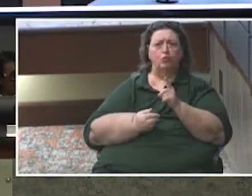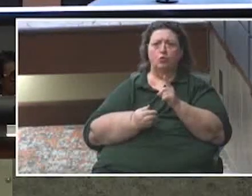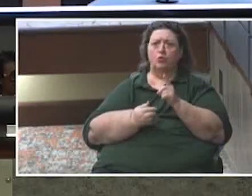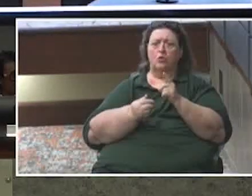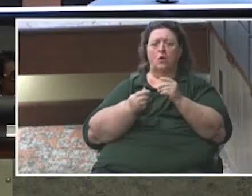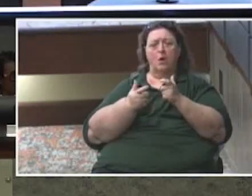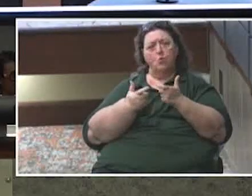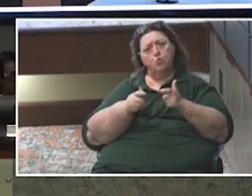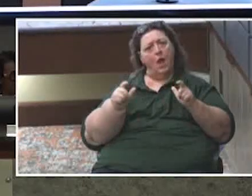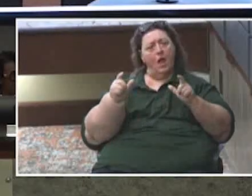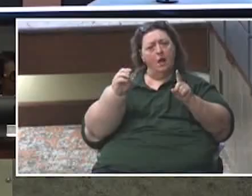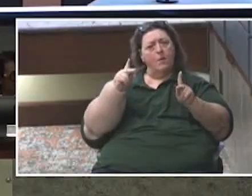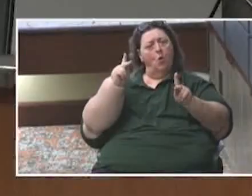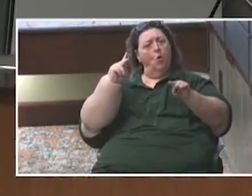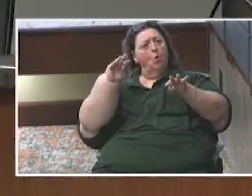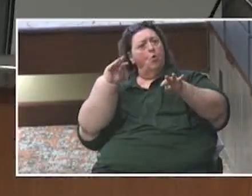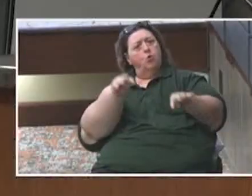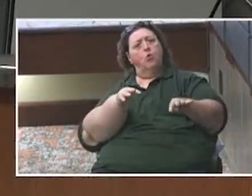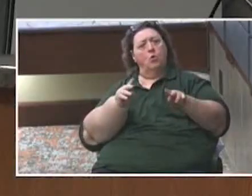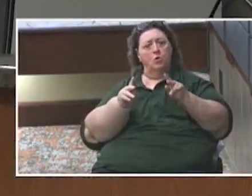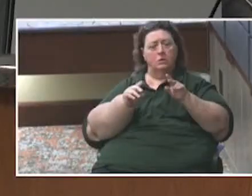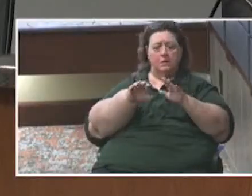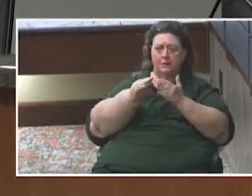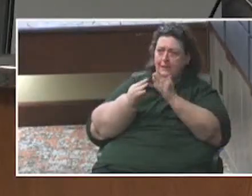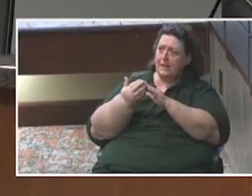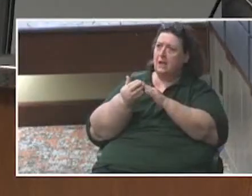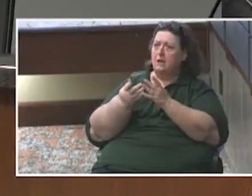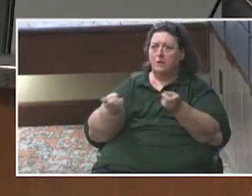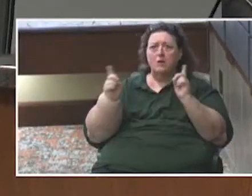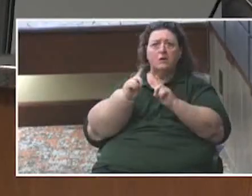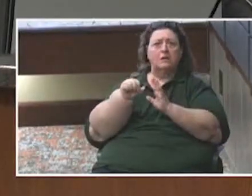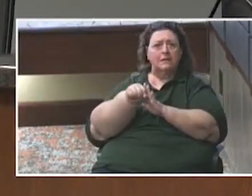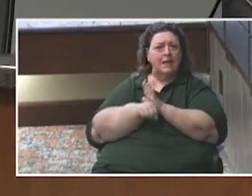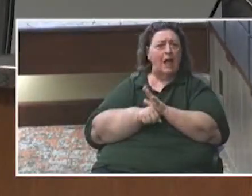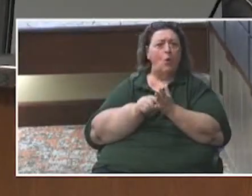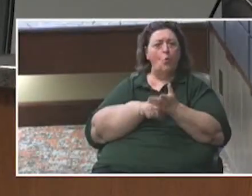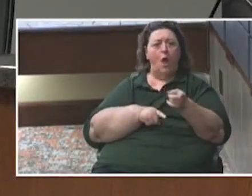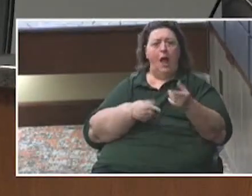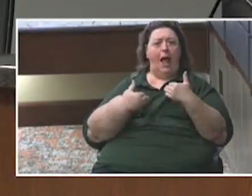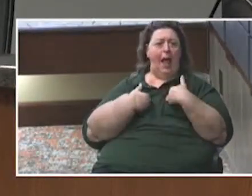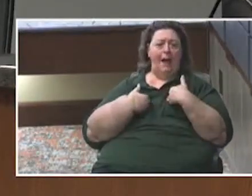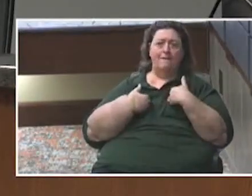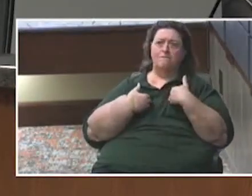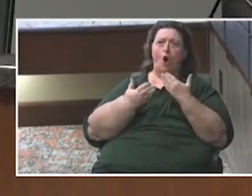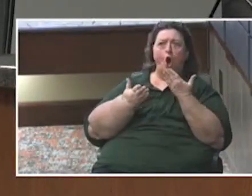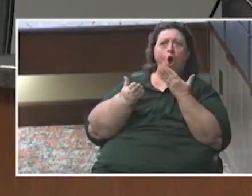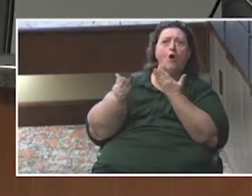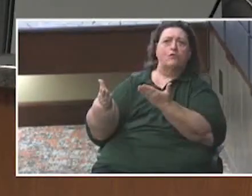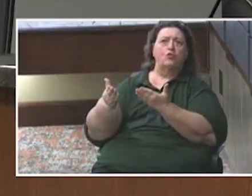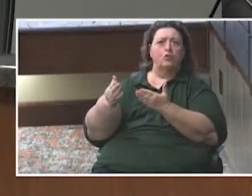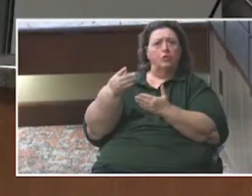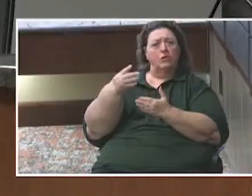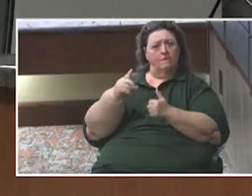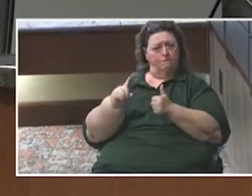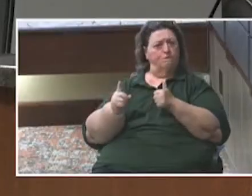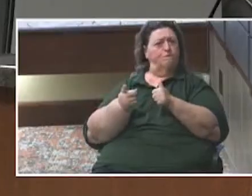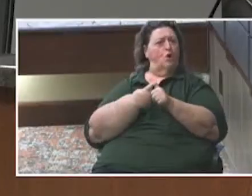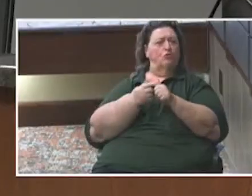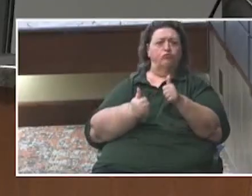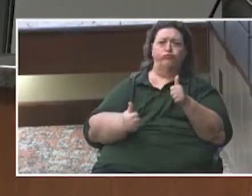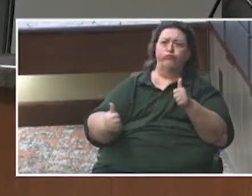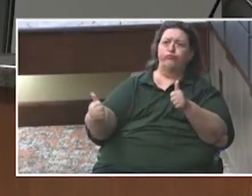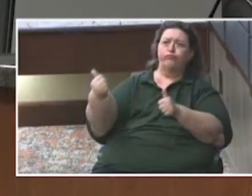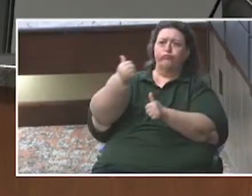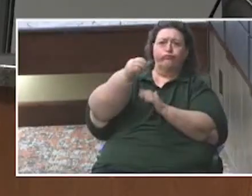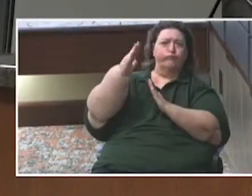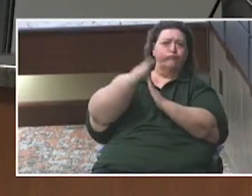light in the city and the state in terms of what it has to offer and being first in class in so many